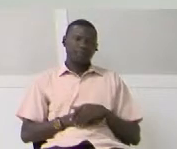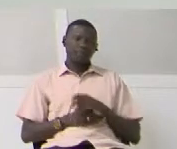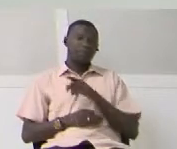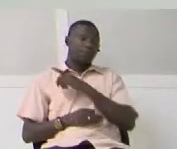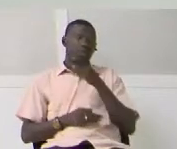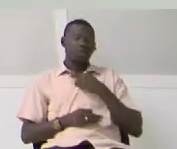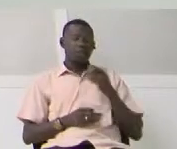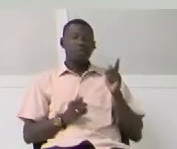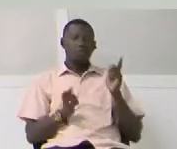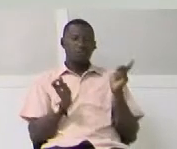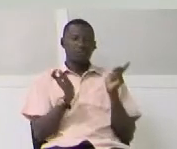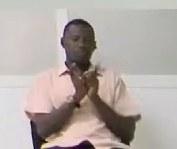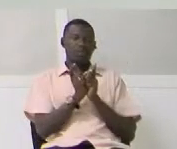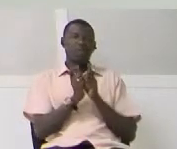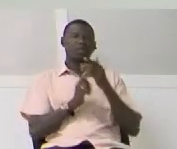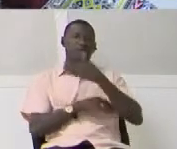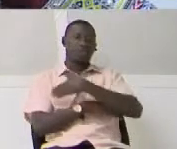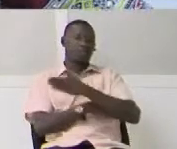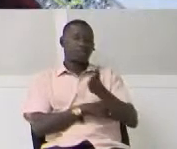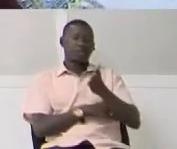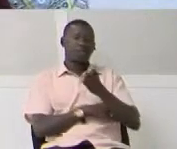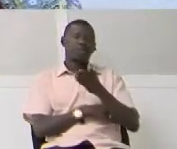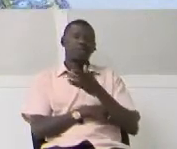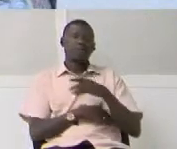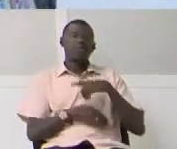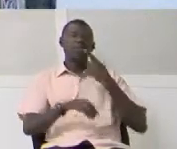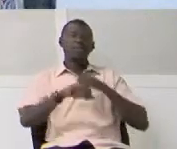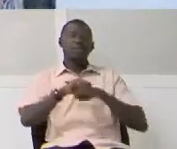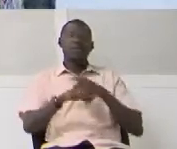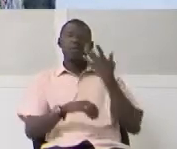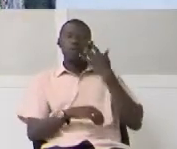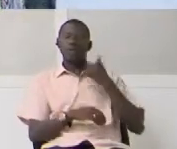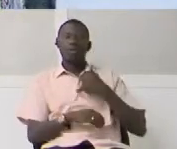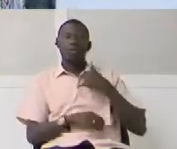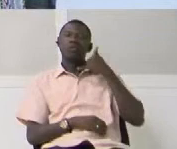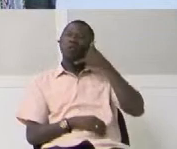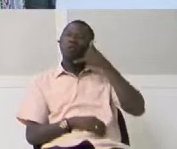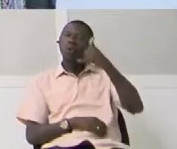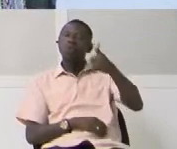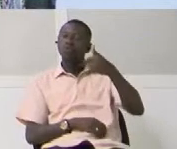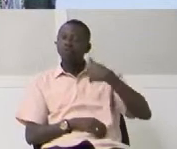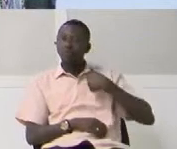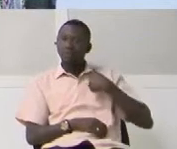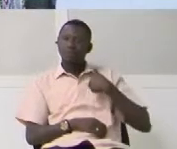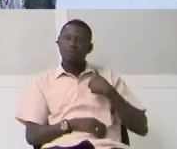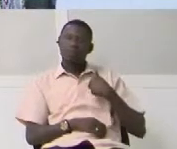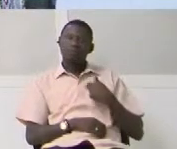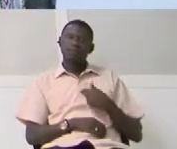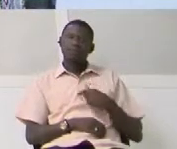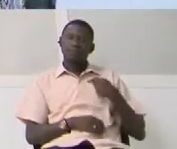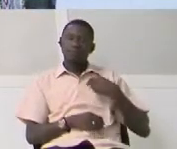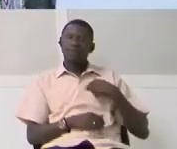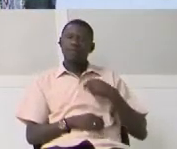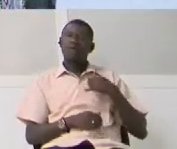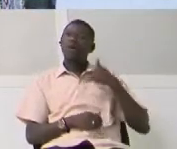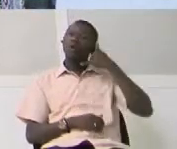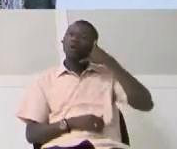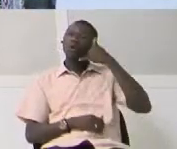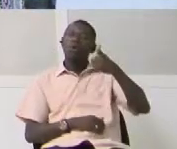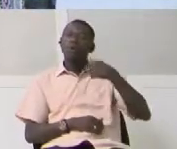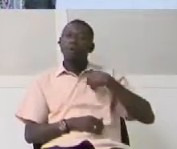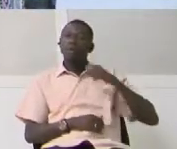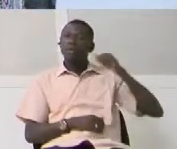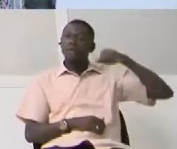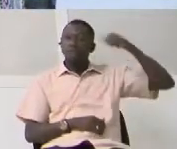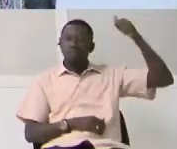they had was that came to the gate at the time when they called me dama call suma aunty I called